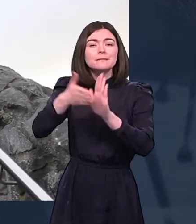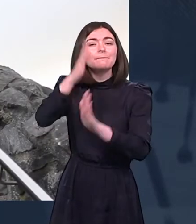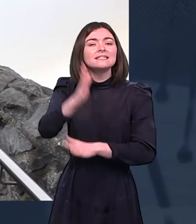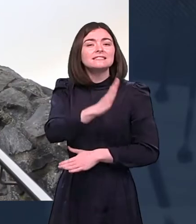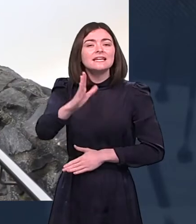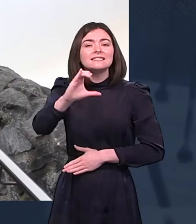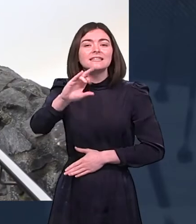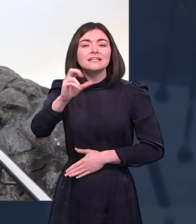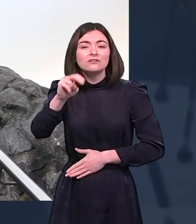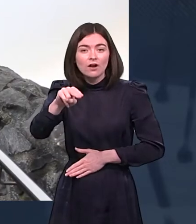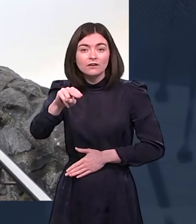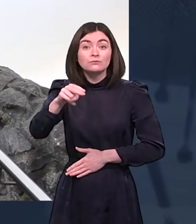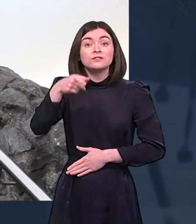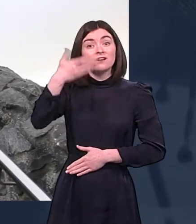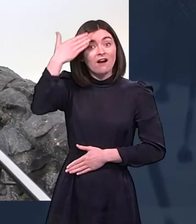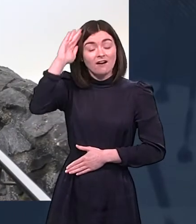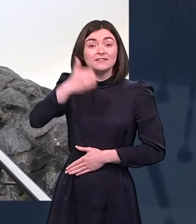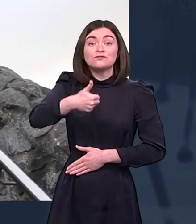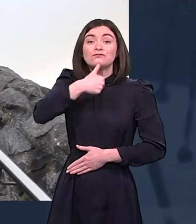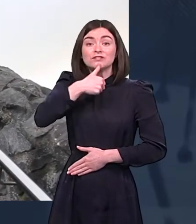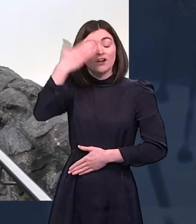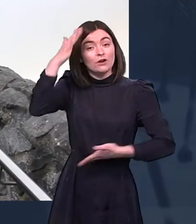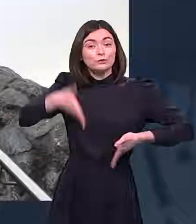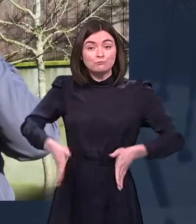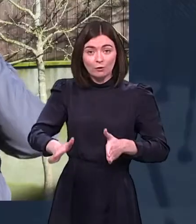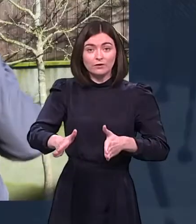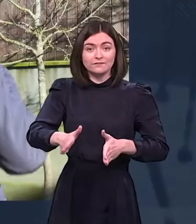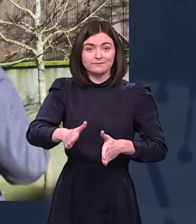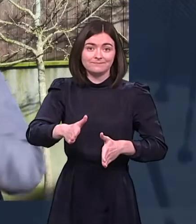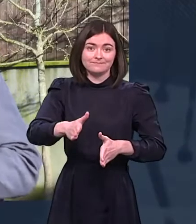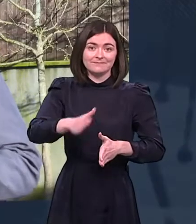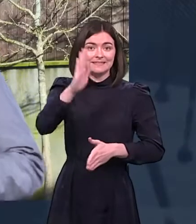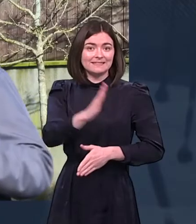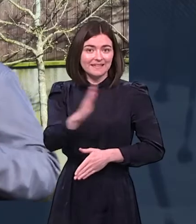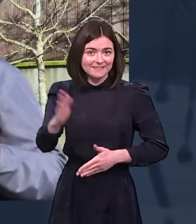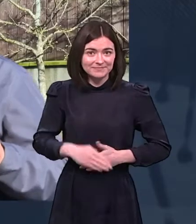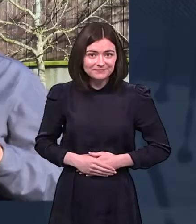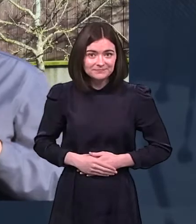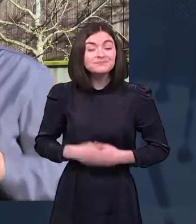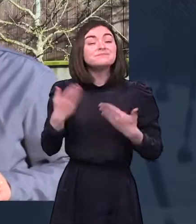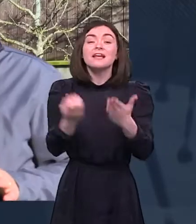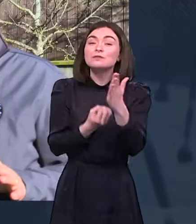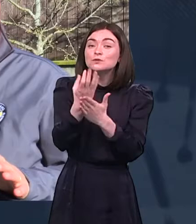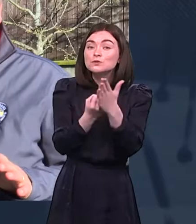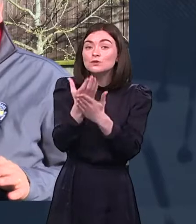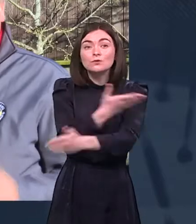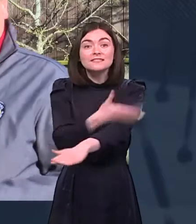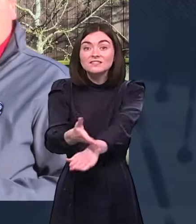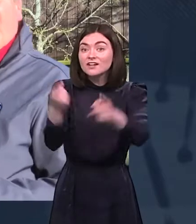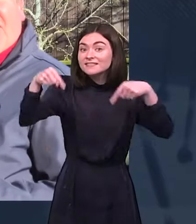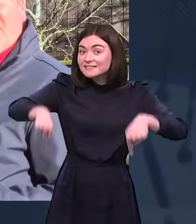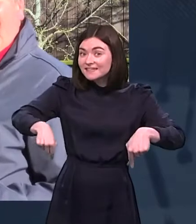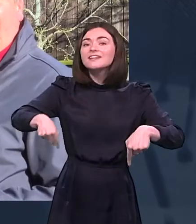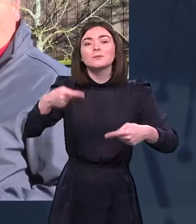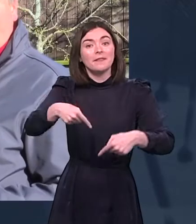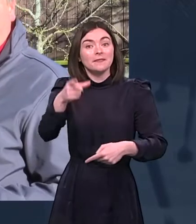is called Ireland's first Irish-born saint. And the story of Kilkenny starts here because of this